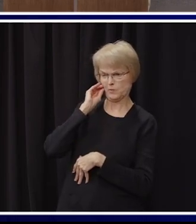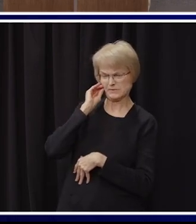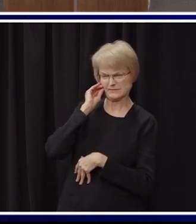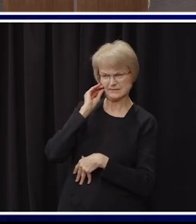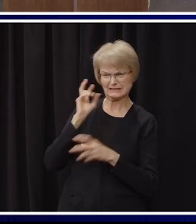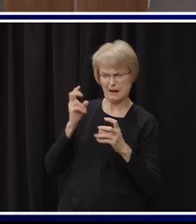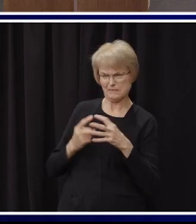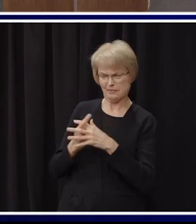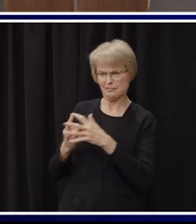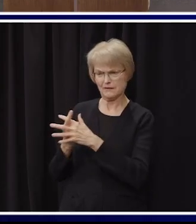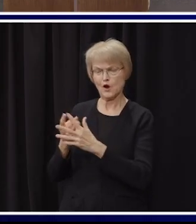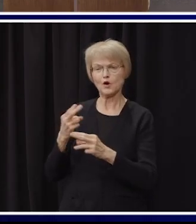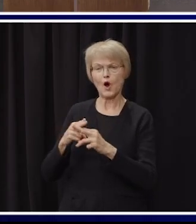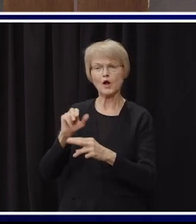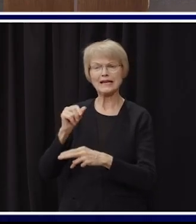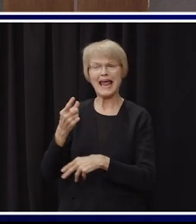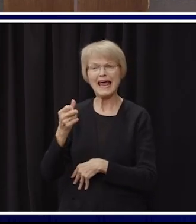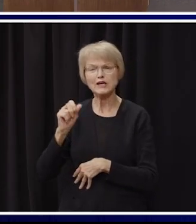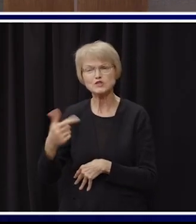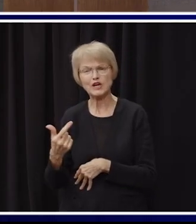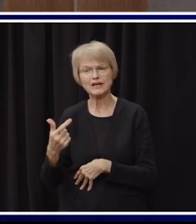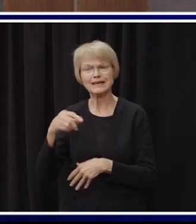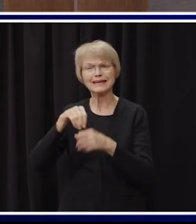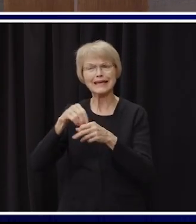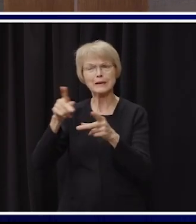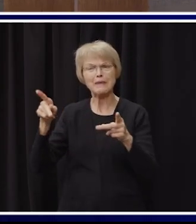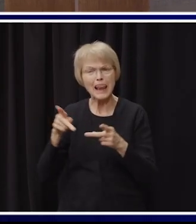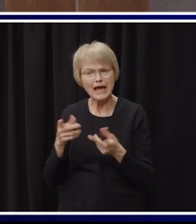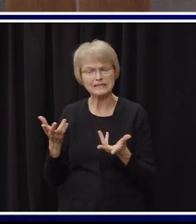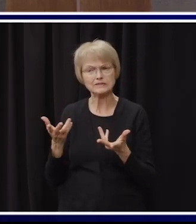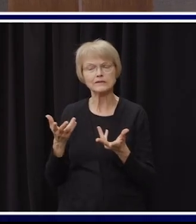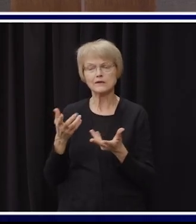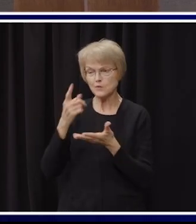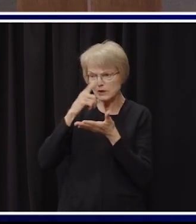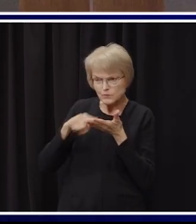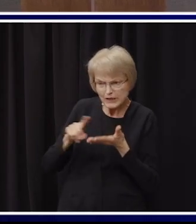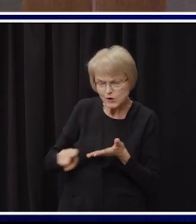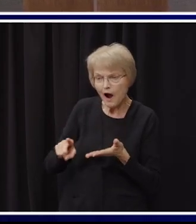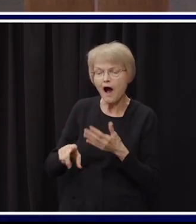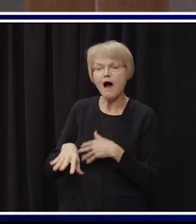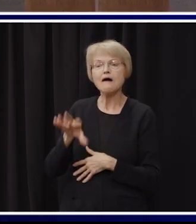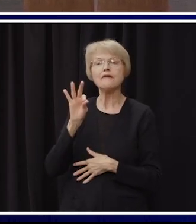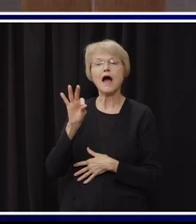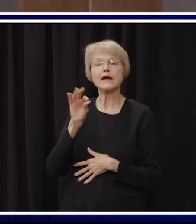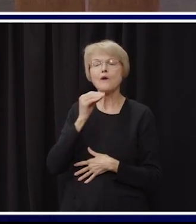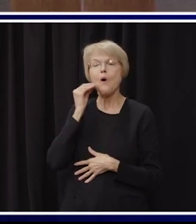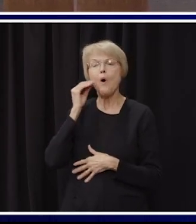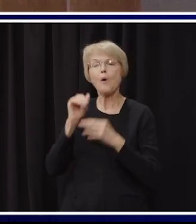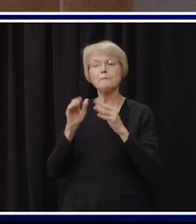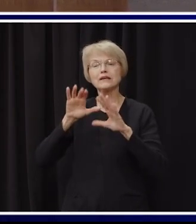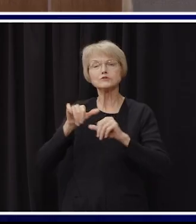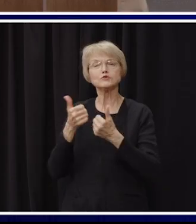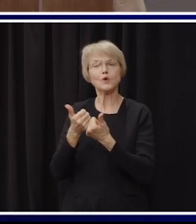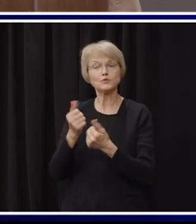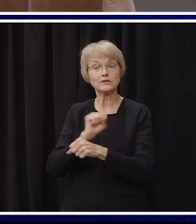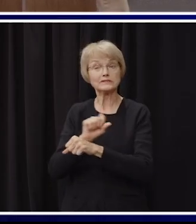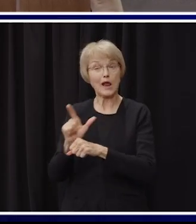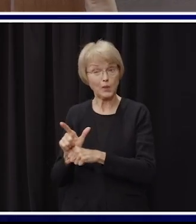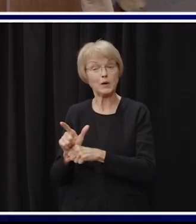place. So we started doing a little research on aging in place, and we found that the Home Builders Association of St.